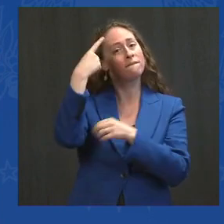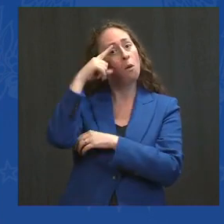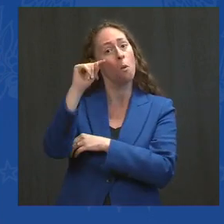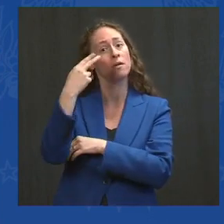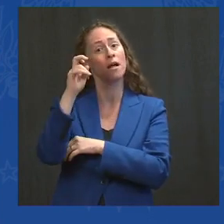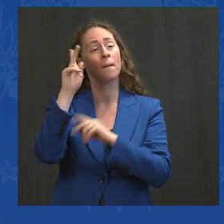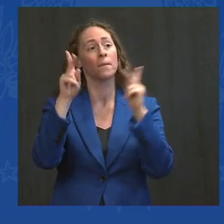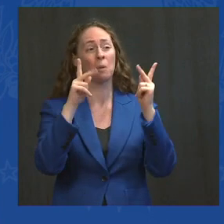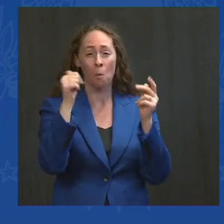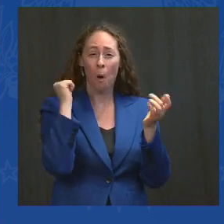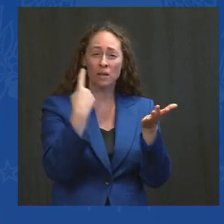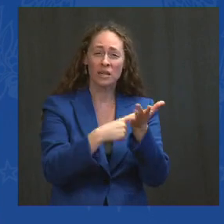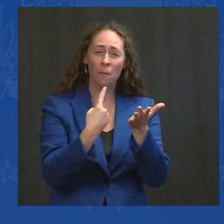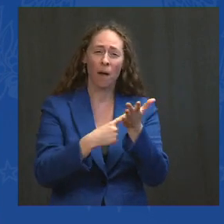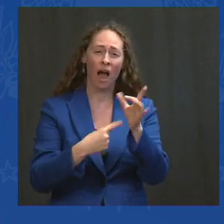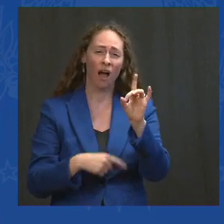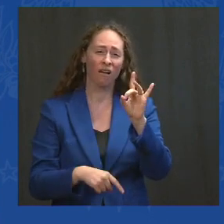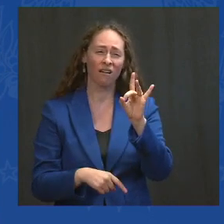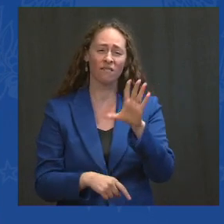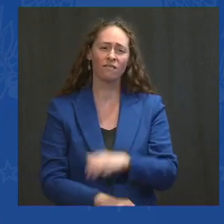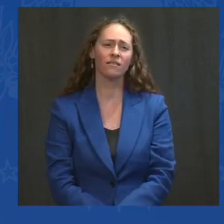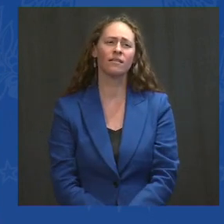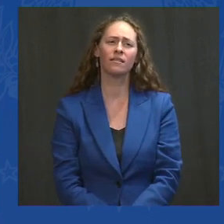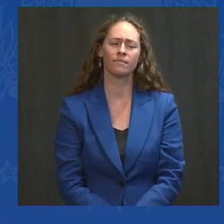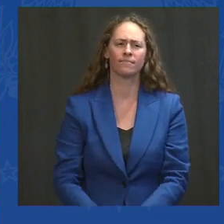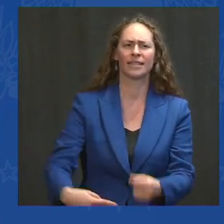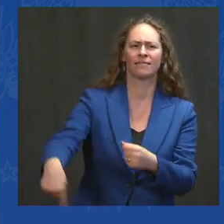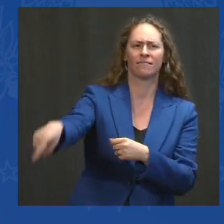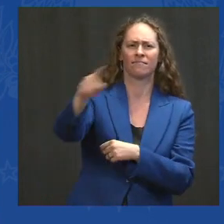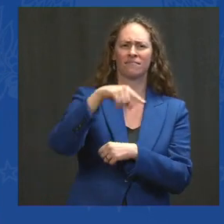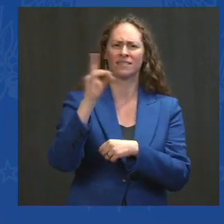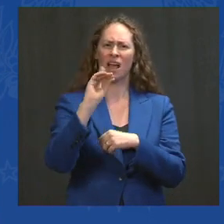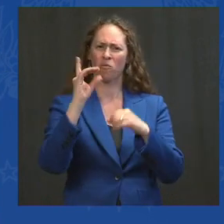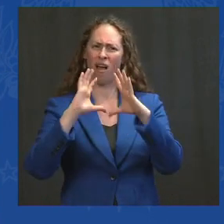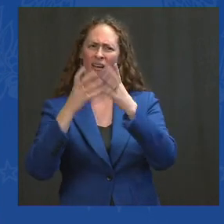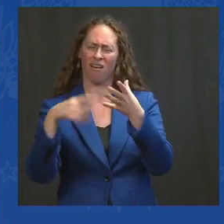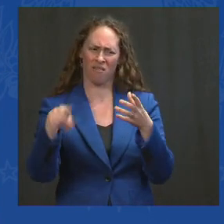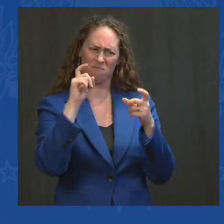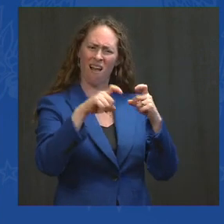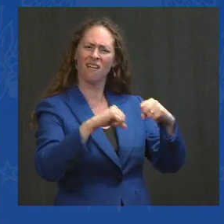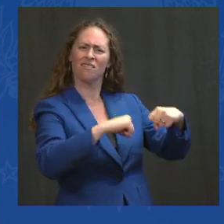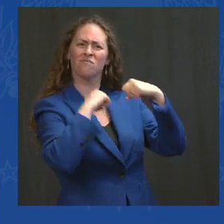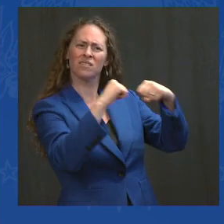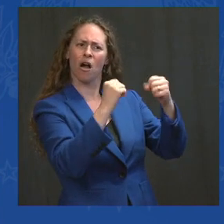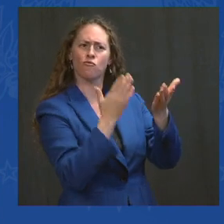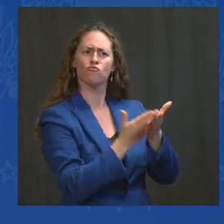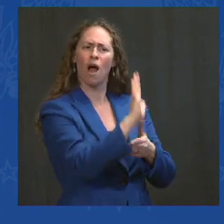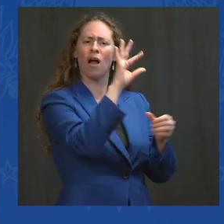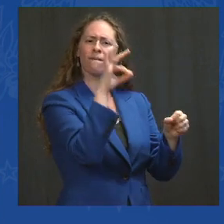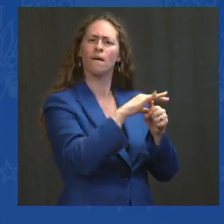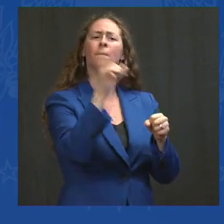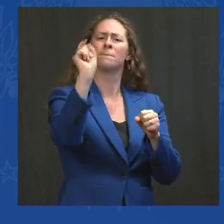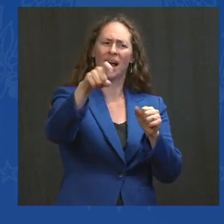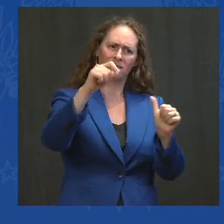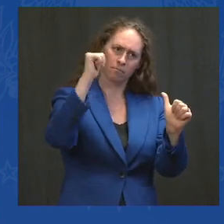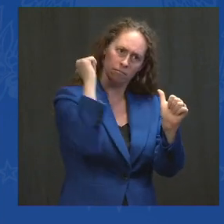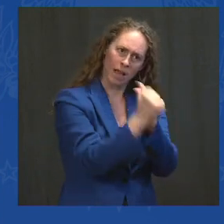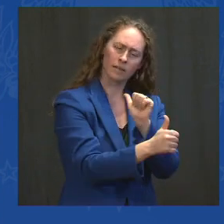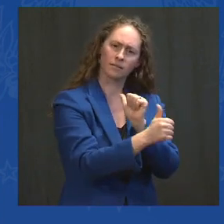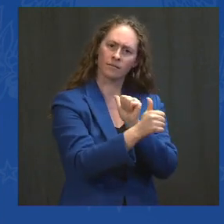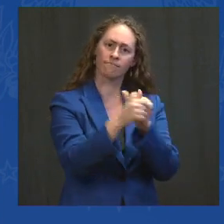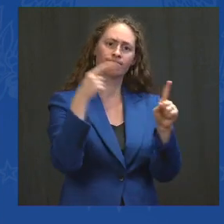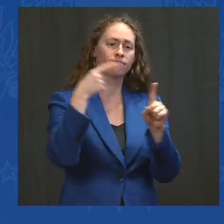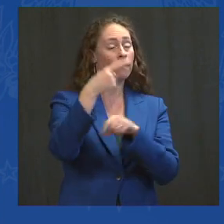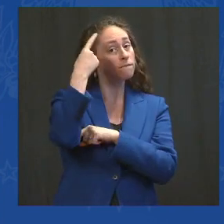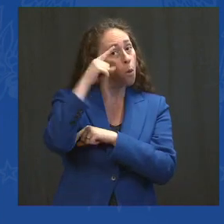united to protect our democracy and the sanctity of the vote. We must pass the For the People Act. It's